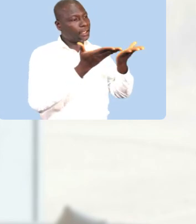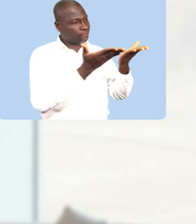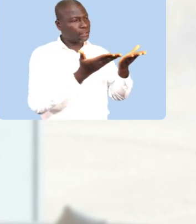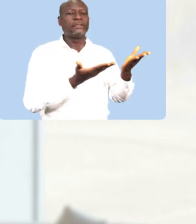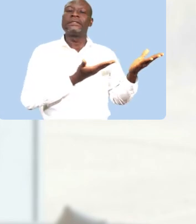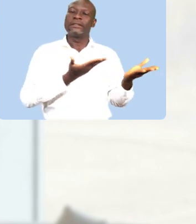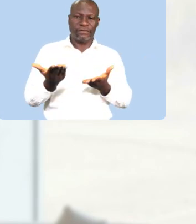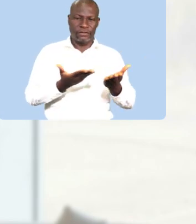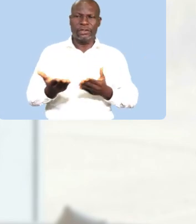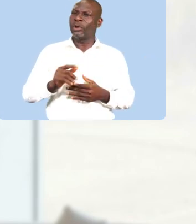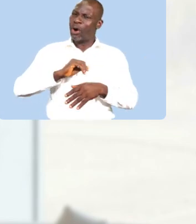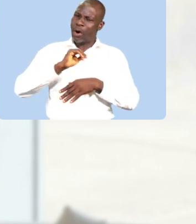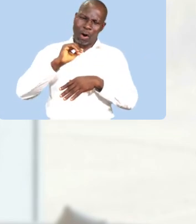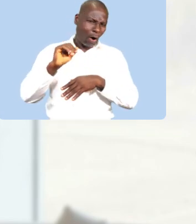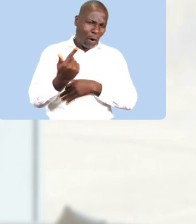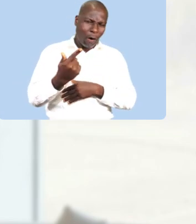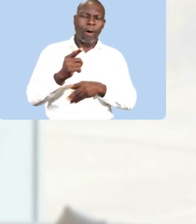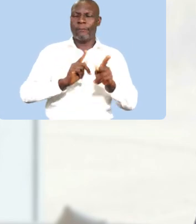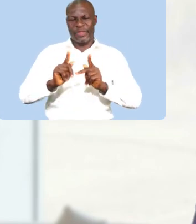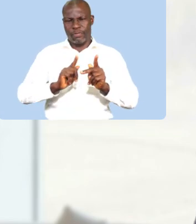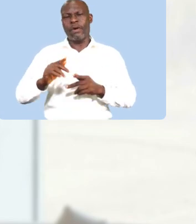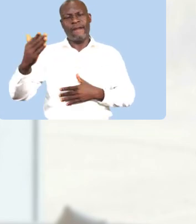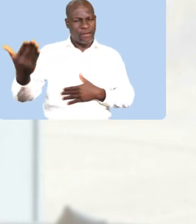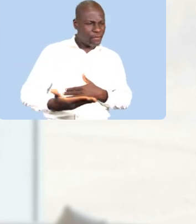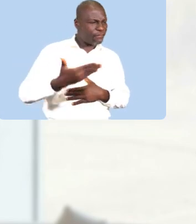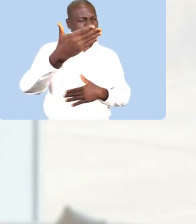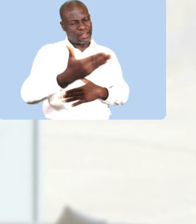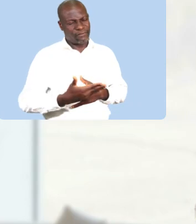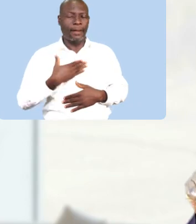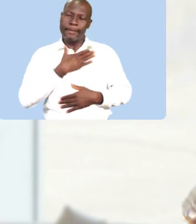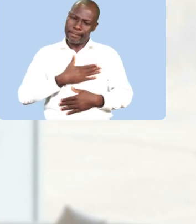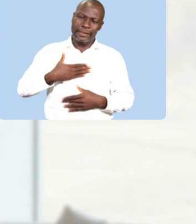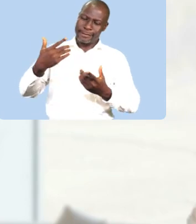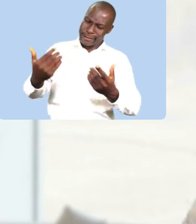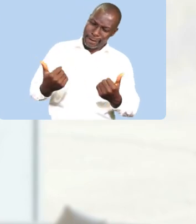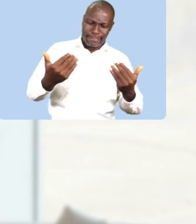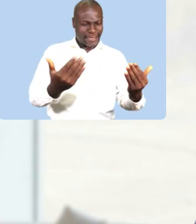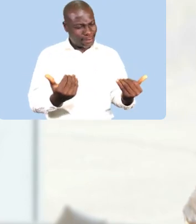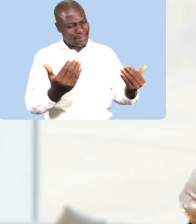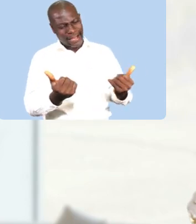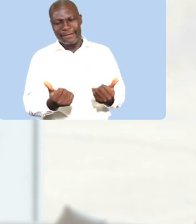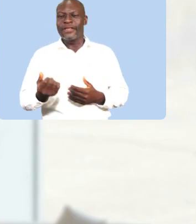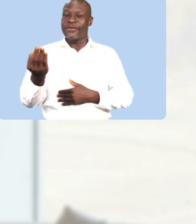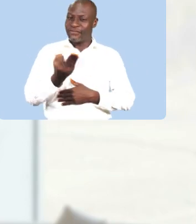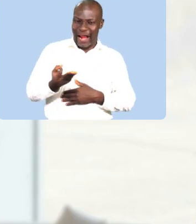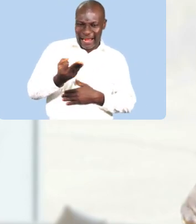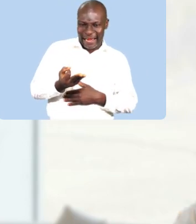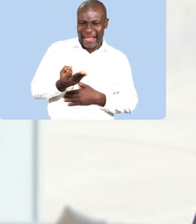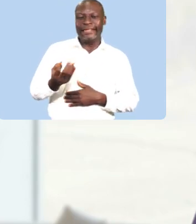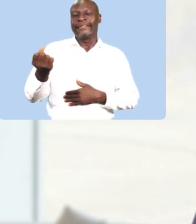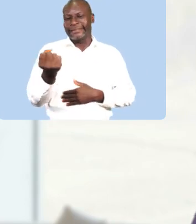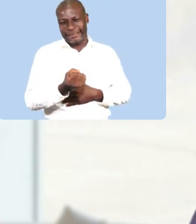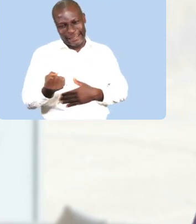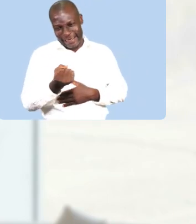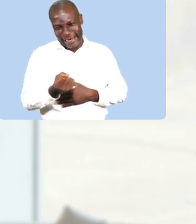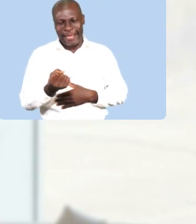are invited. Obi biara a utieme no. Se biya wonte dia. And ye sa ifiada. Idea ni mwin, memene